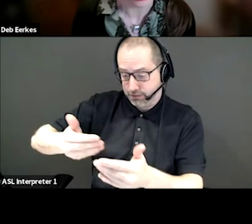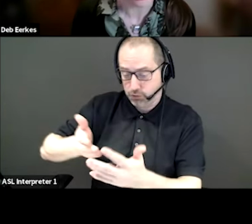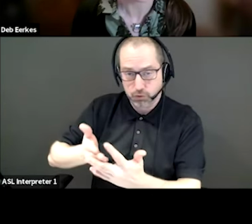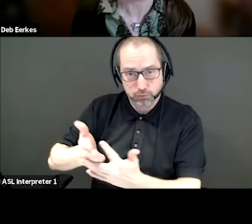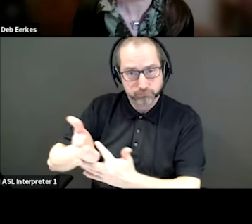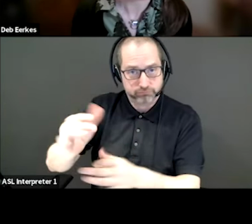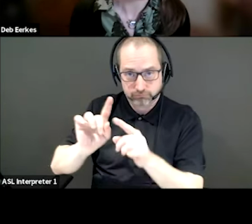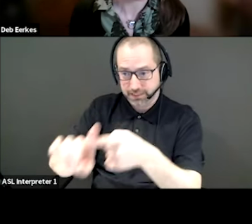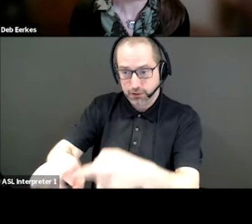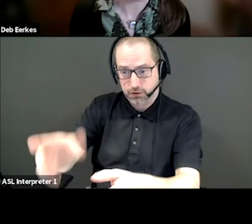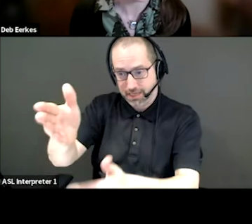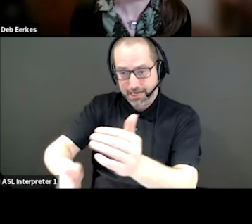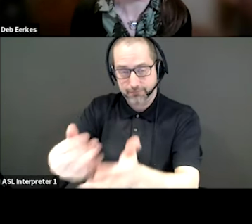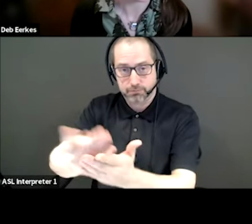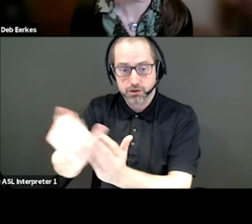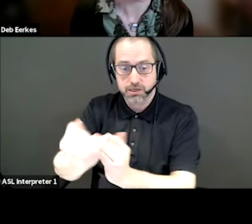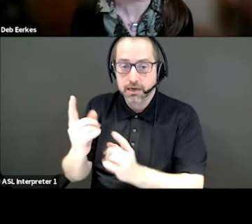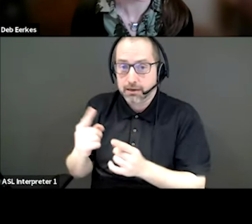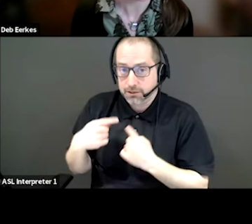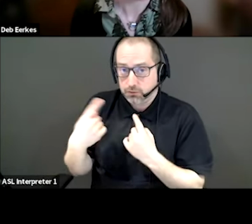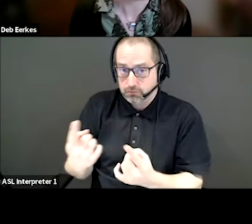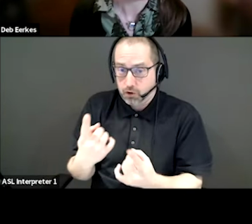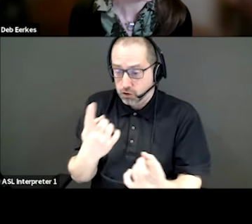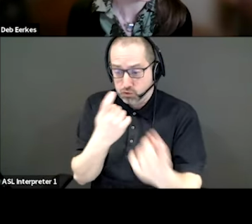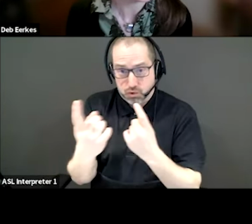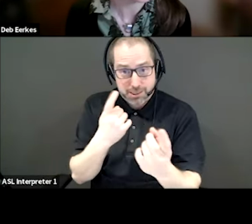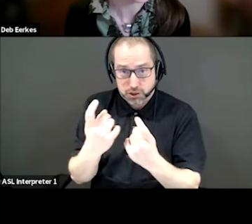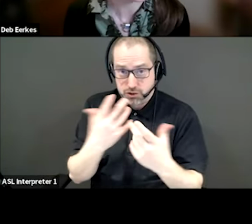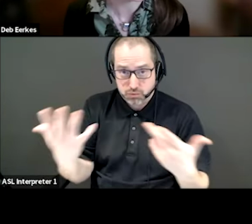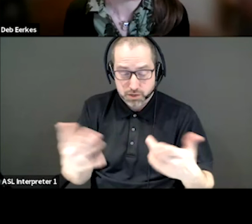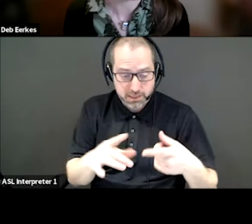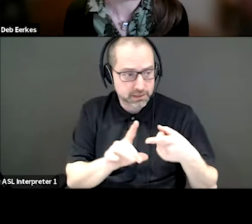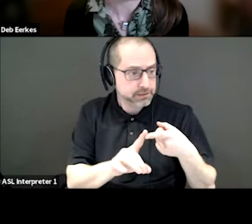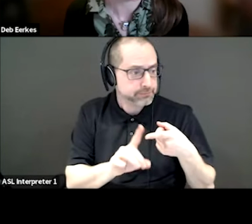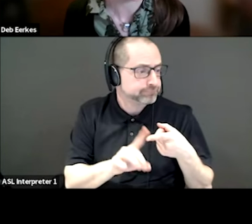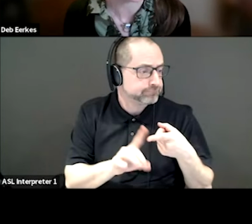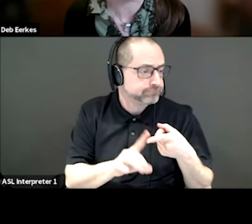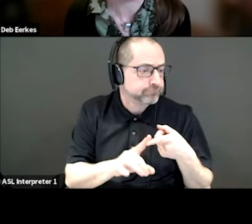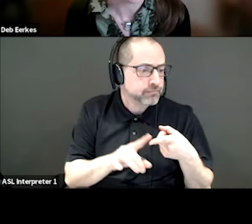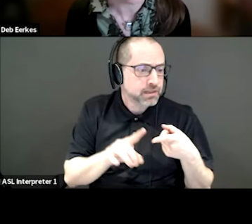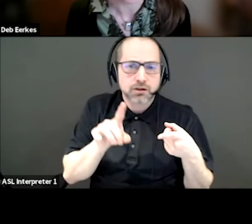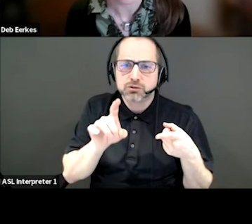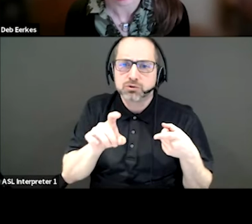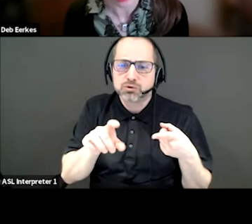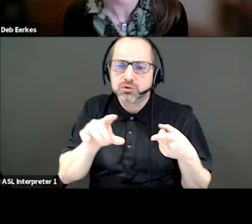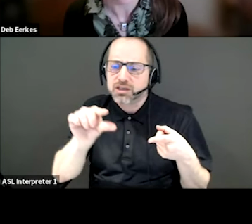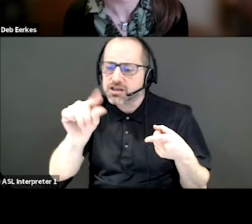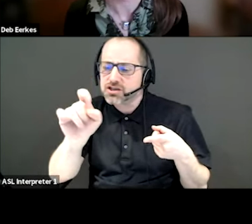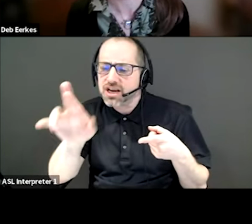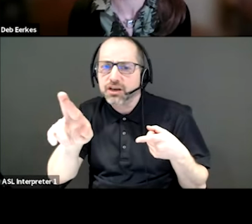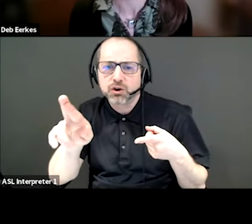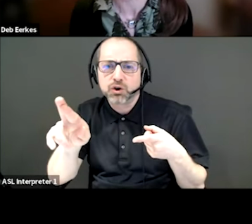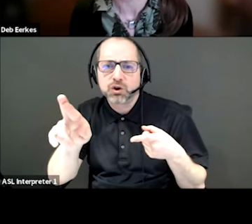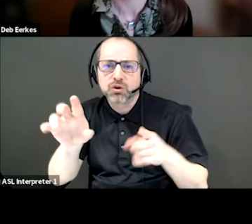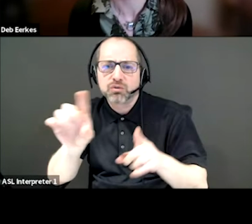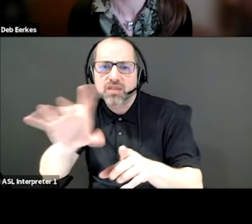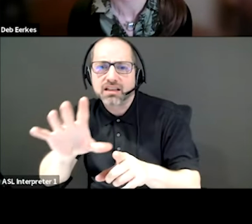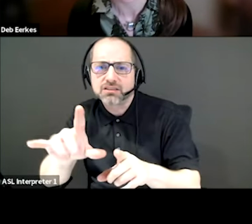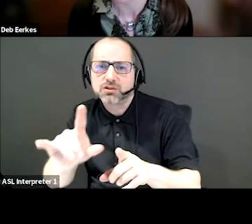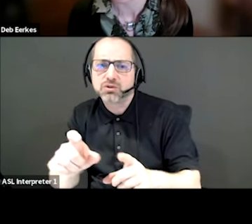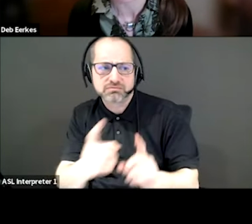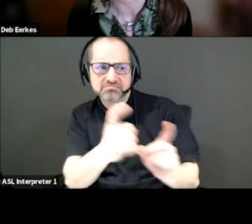so far the questions I've answered include, shouldn't gender-based violence complaints be left to the police? Spoiler